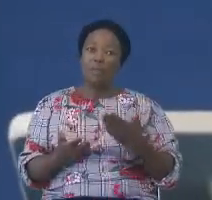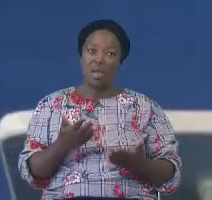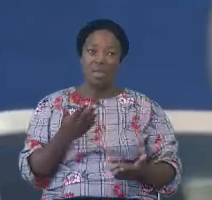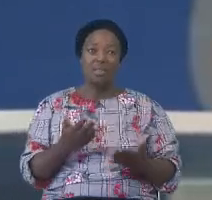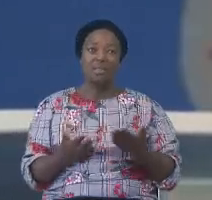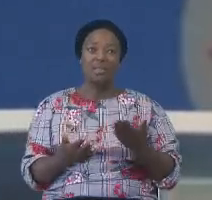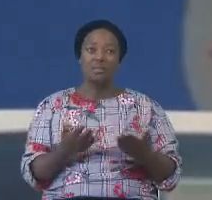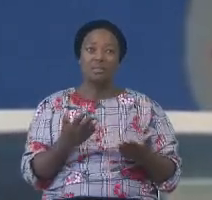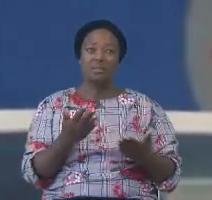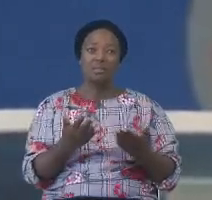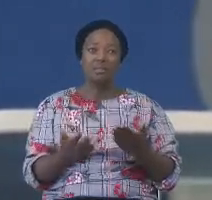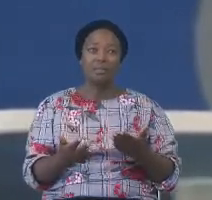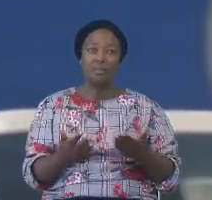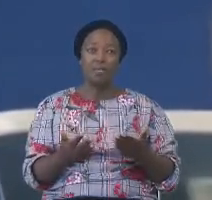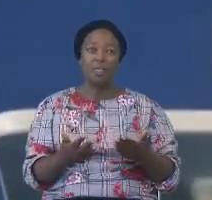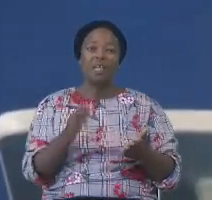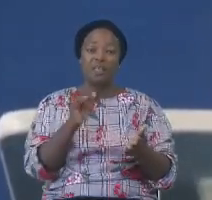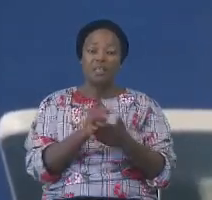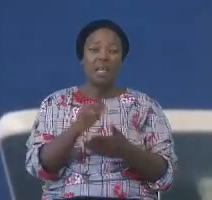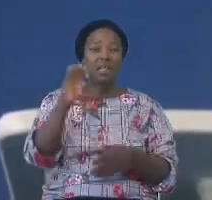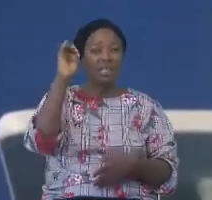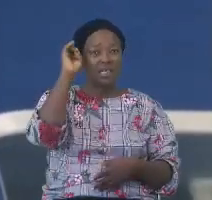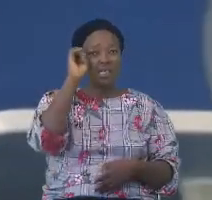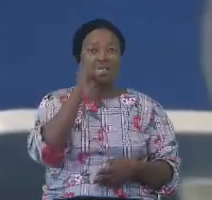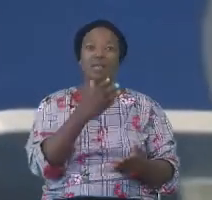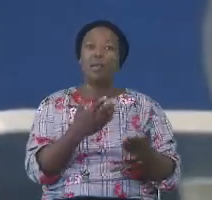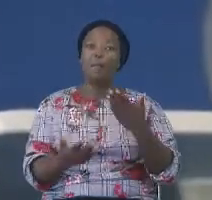throat days he